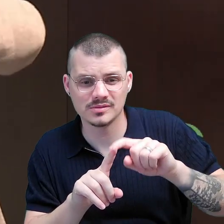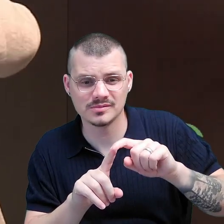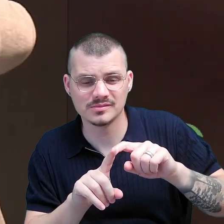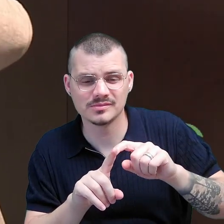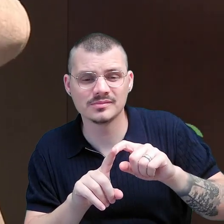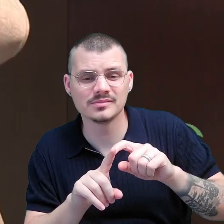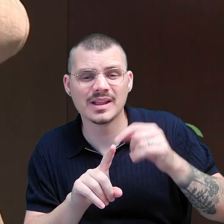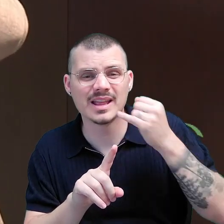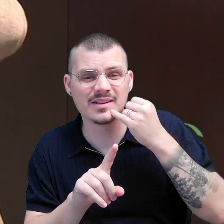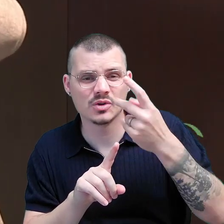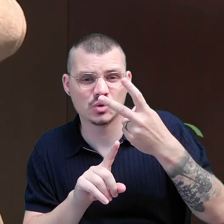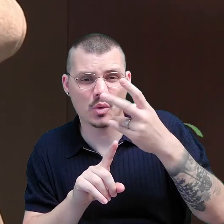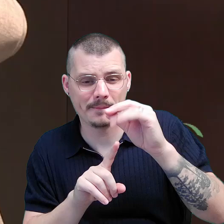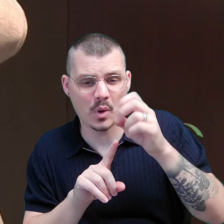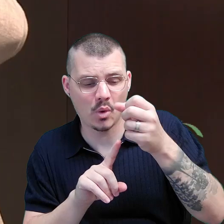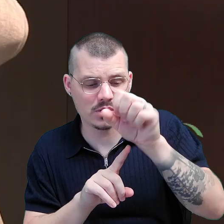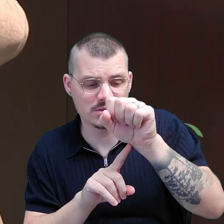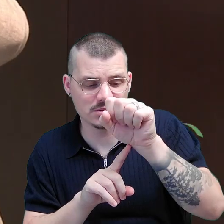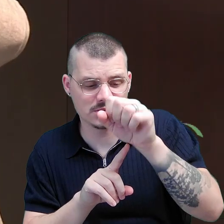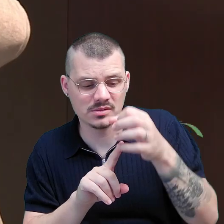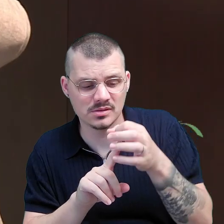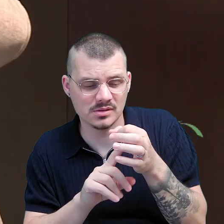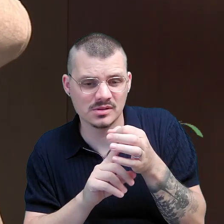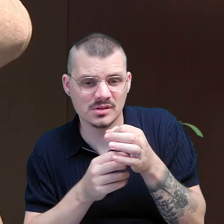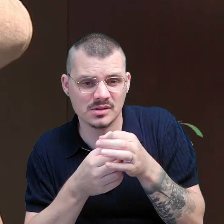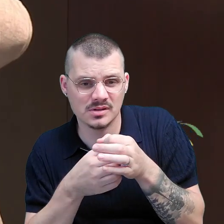And if these two bones slip,